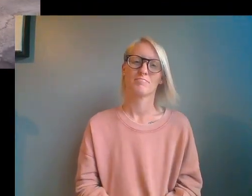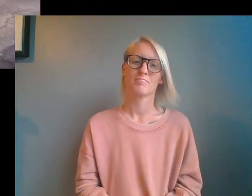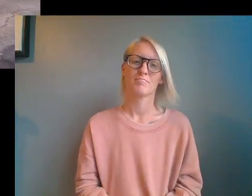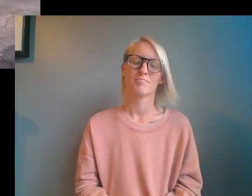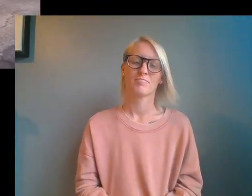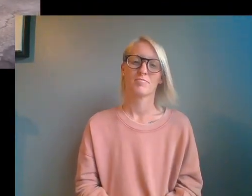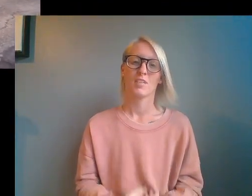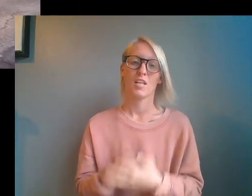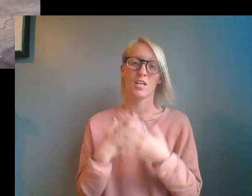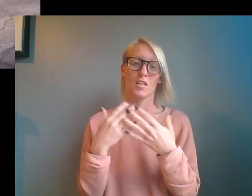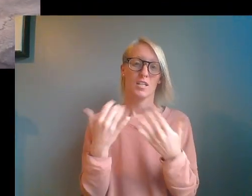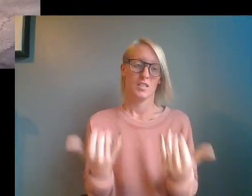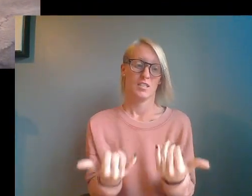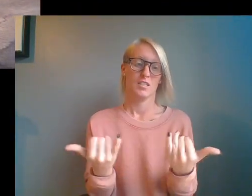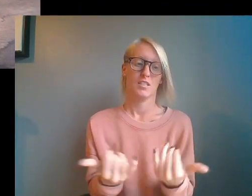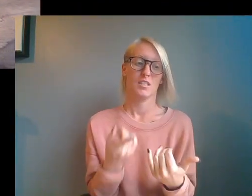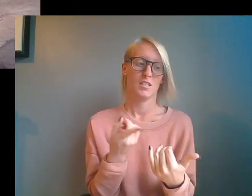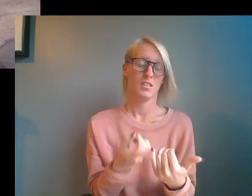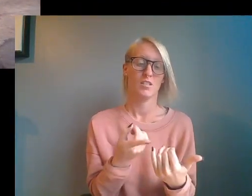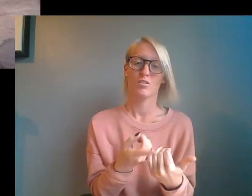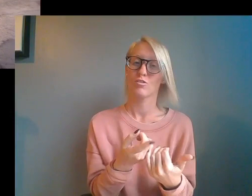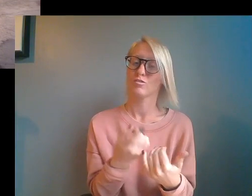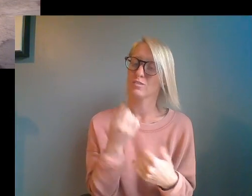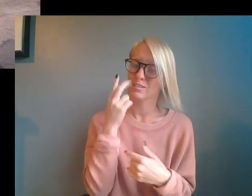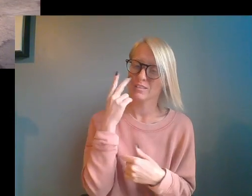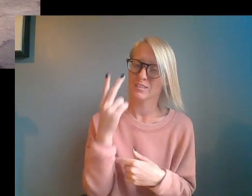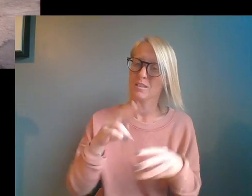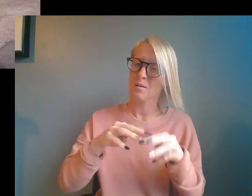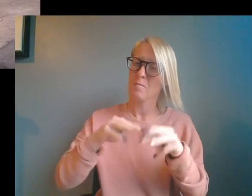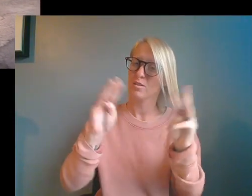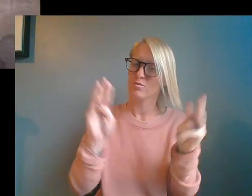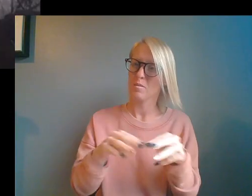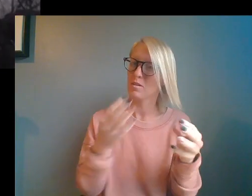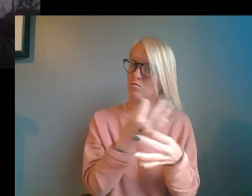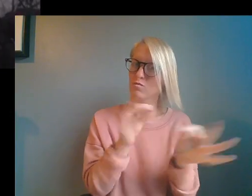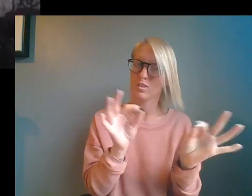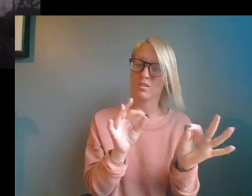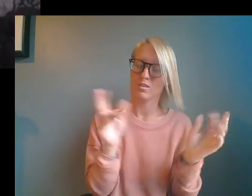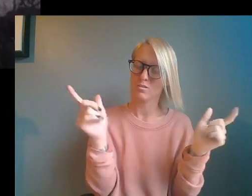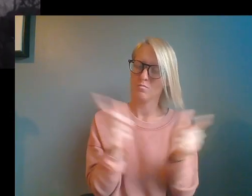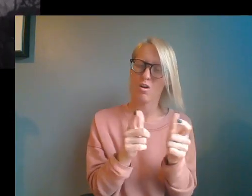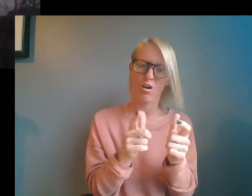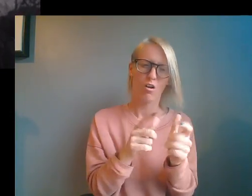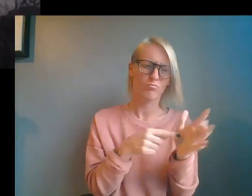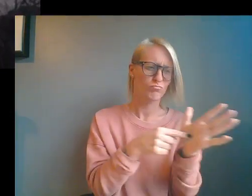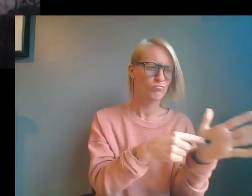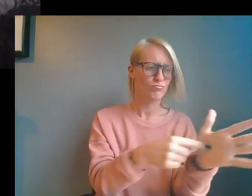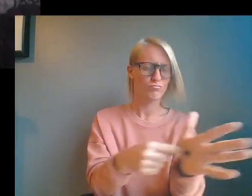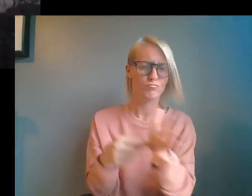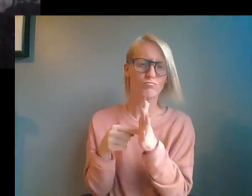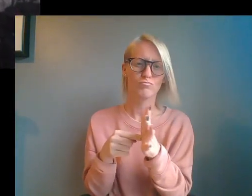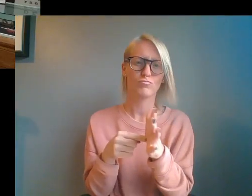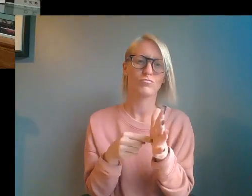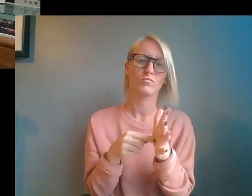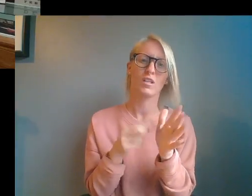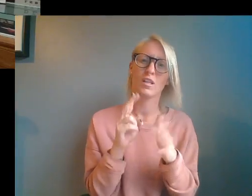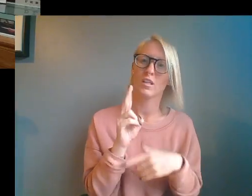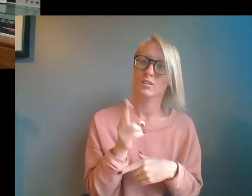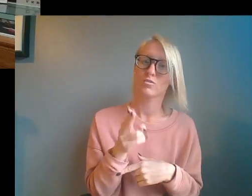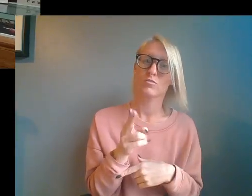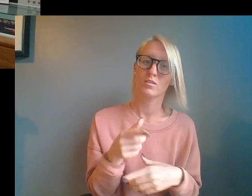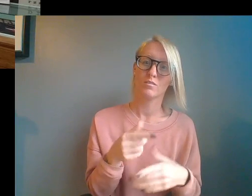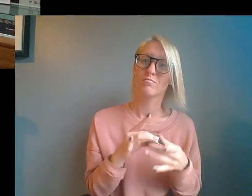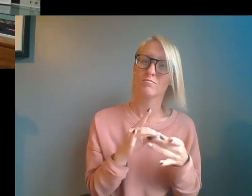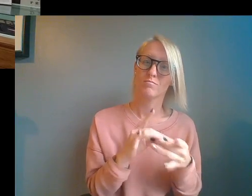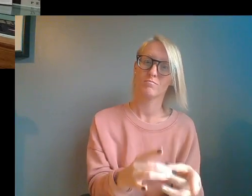While you're here, check out the Old Trails Museum. It's free and there are a bunch of small exhibits in there. If you're into the history, the museum is right next to